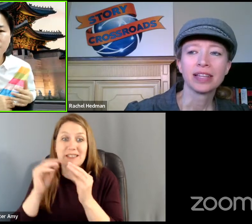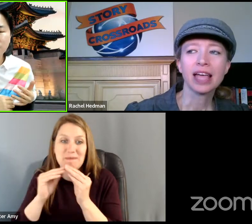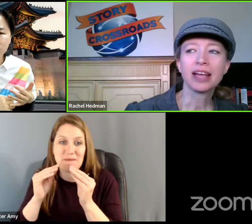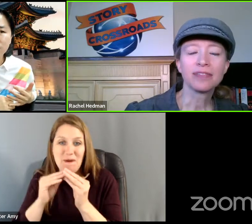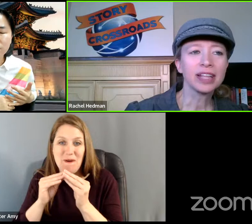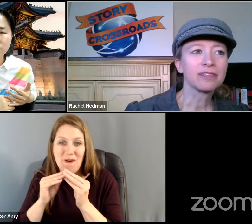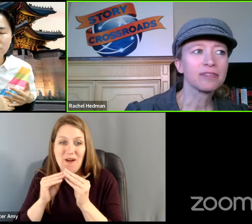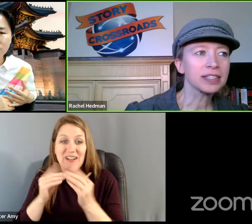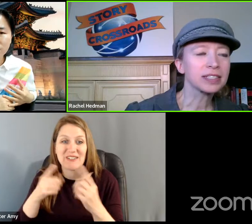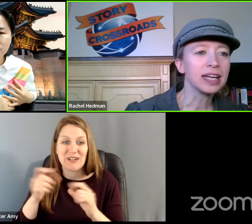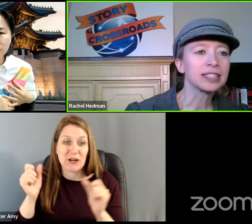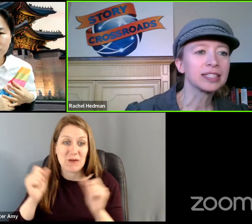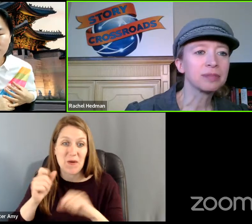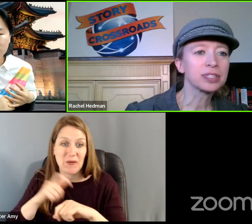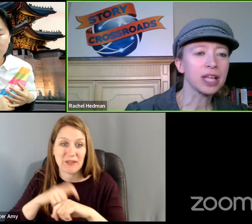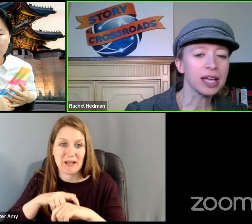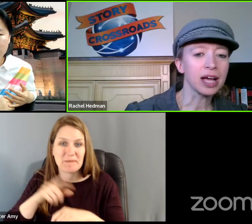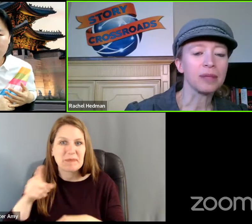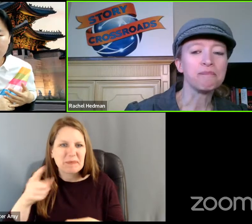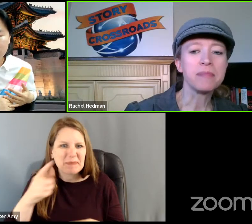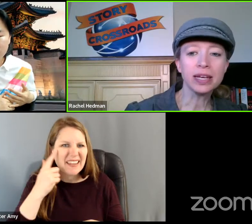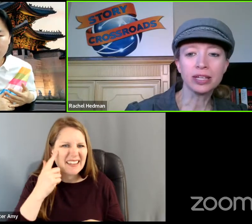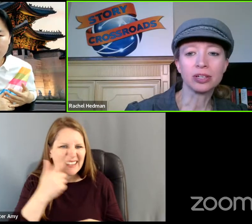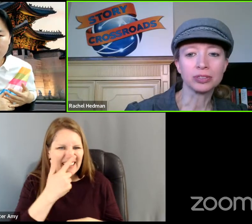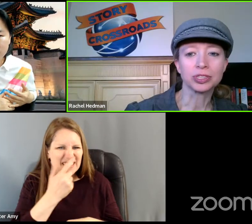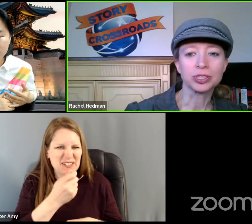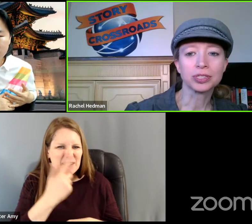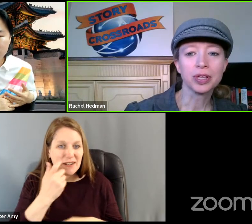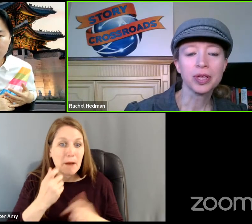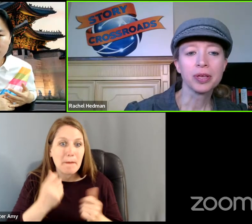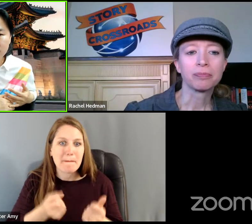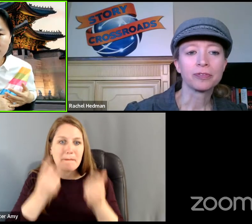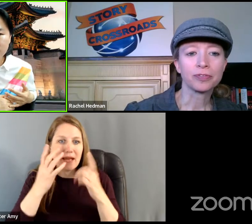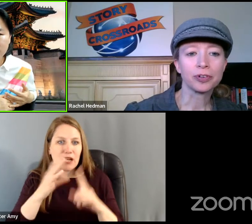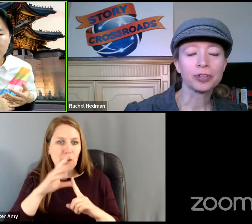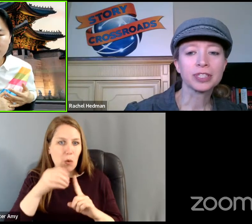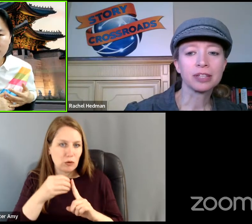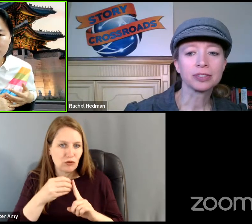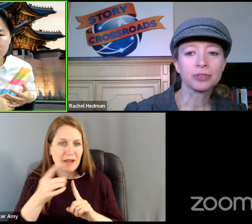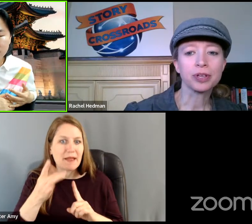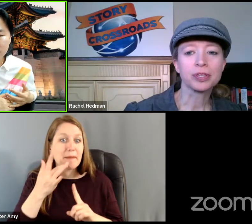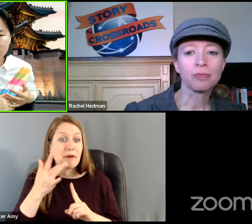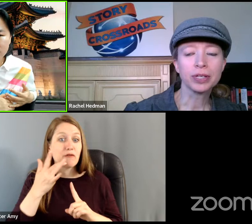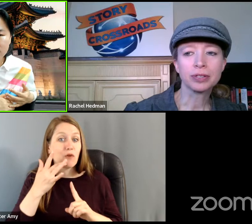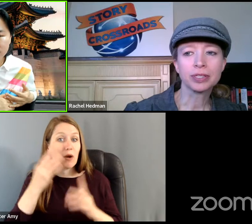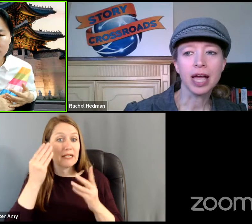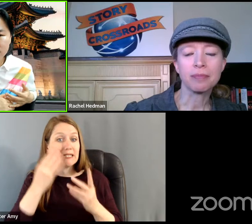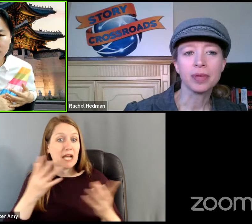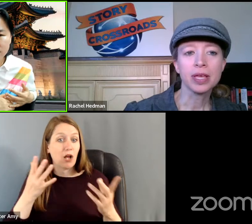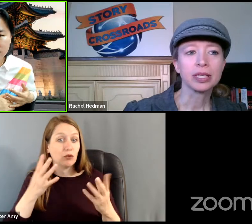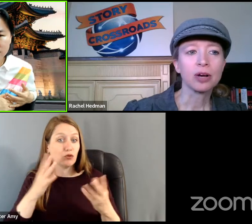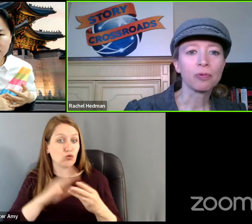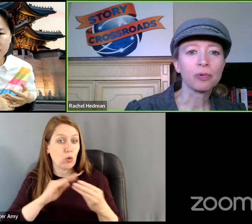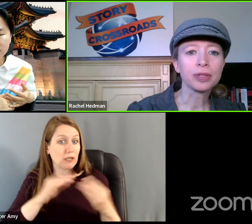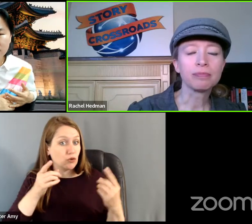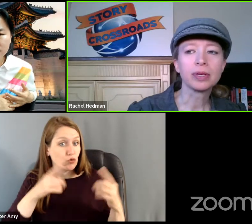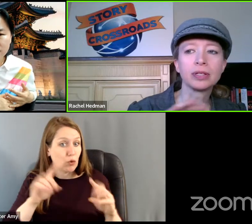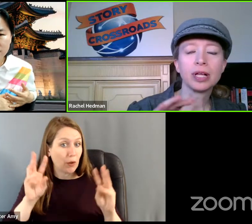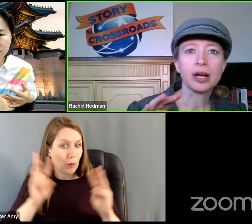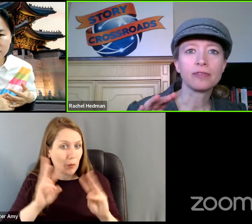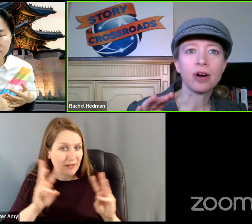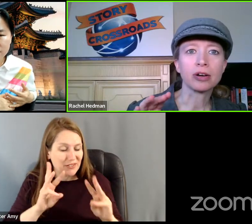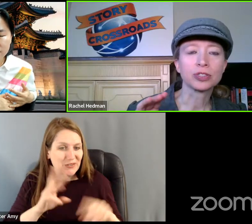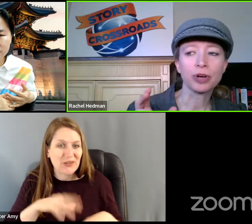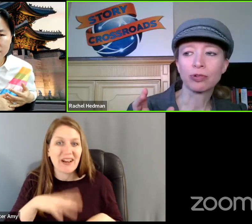Yeah. And I find that fascinating. It seems like many cultures prefer to tell stories in the winter time. Now we're in the